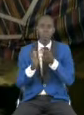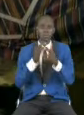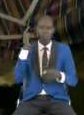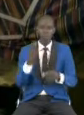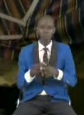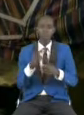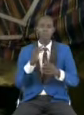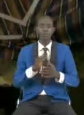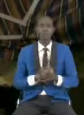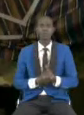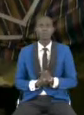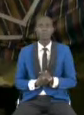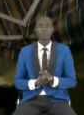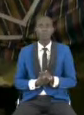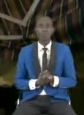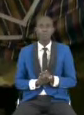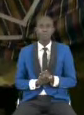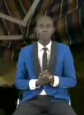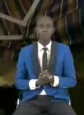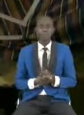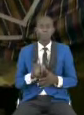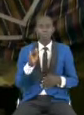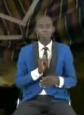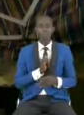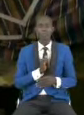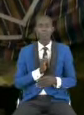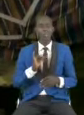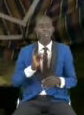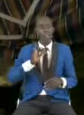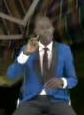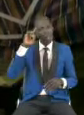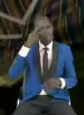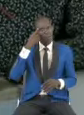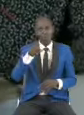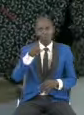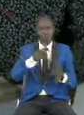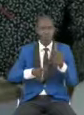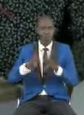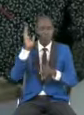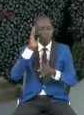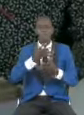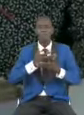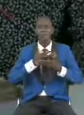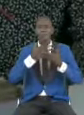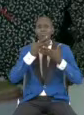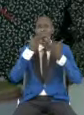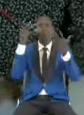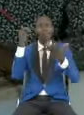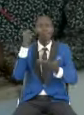name. I thought Port Harcourt will say amen.